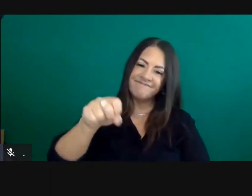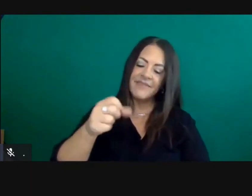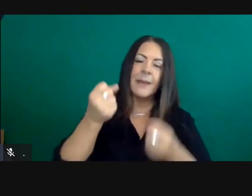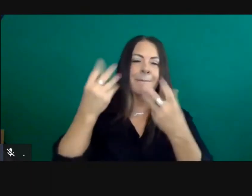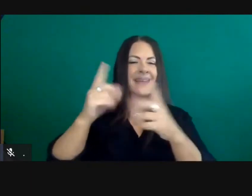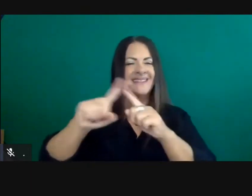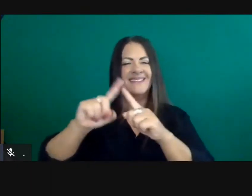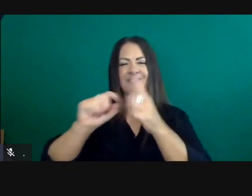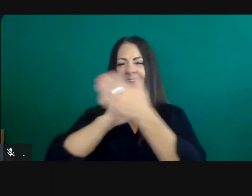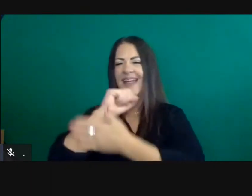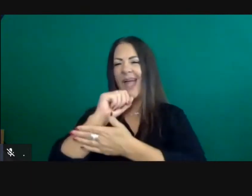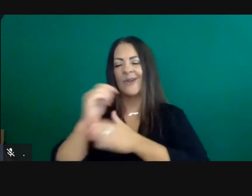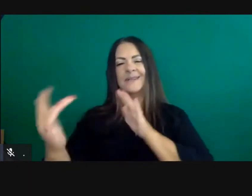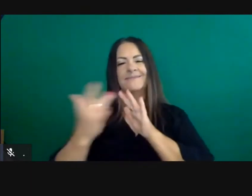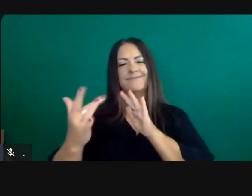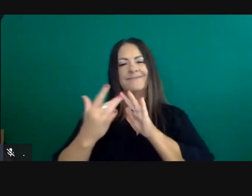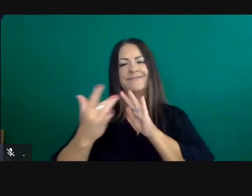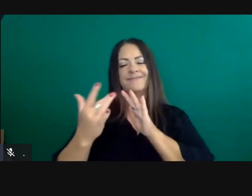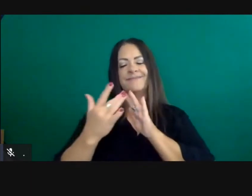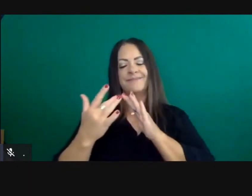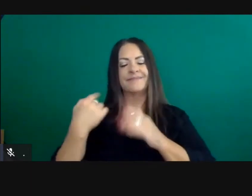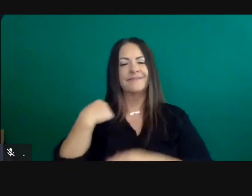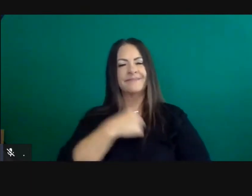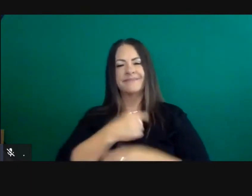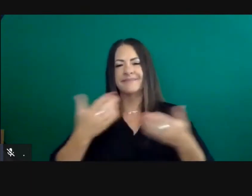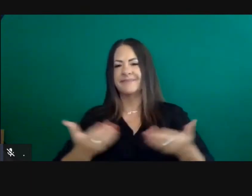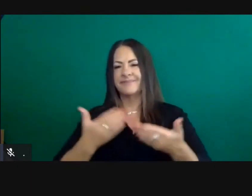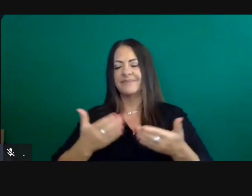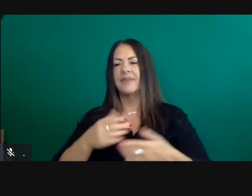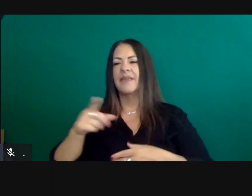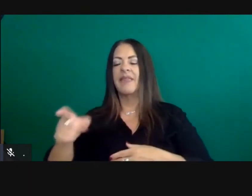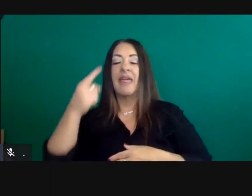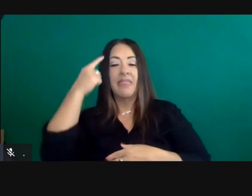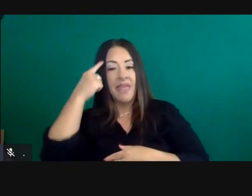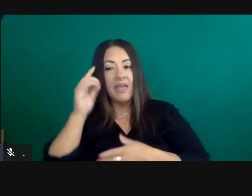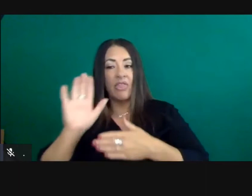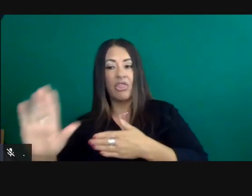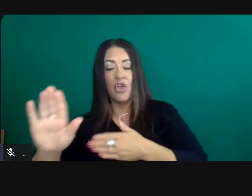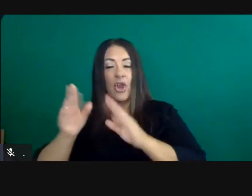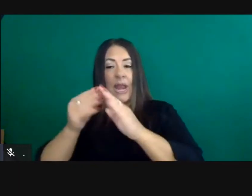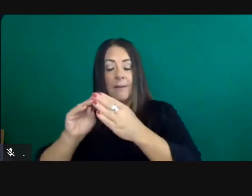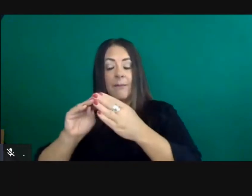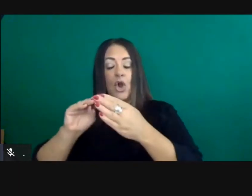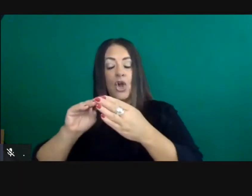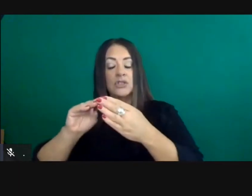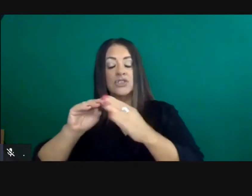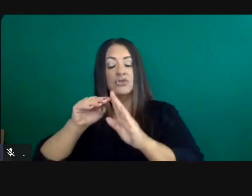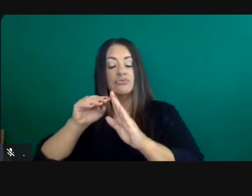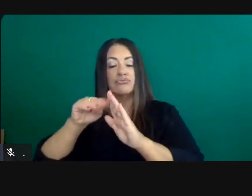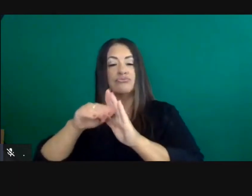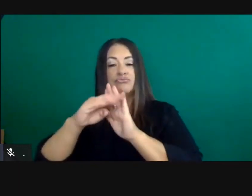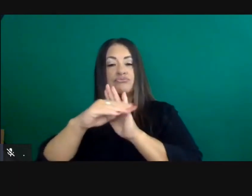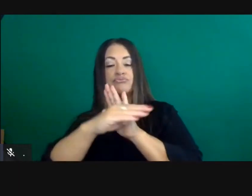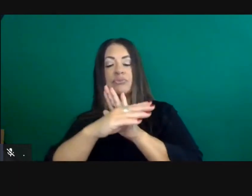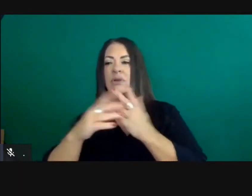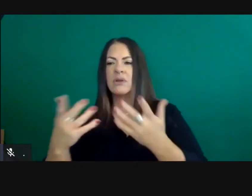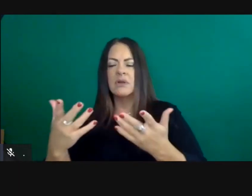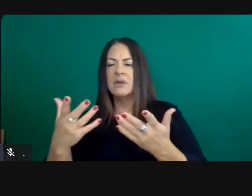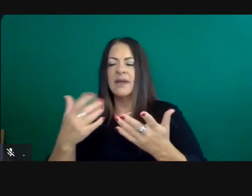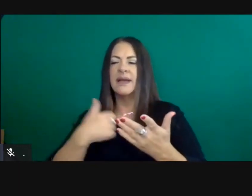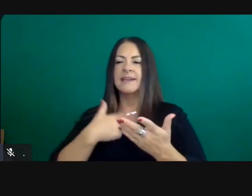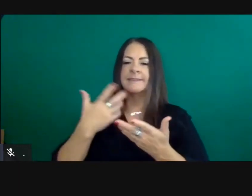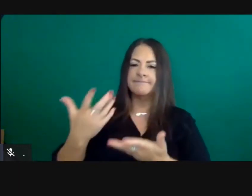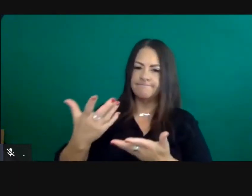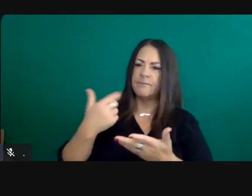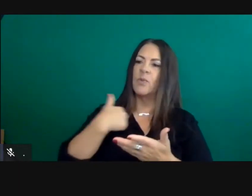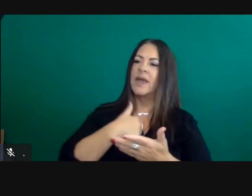to have a conversation about some of the trends that they're seeing. And it was, as always, a really good conversation about